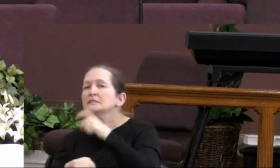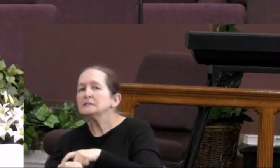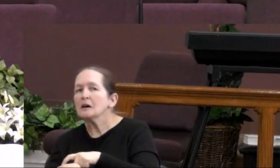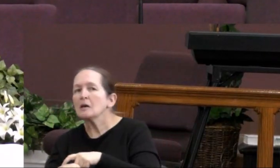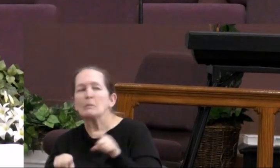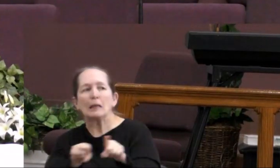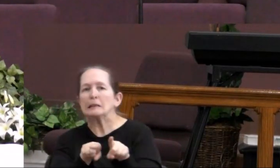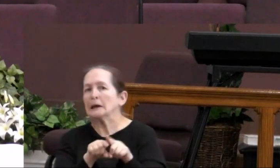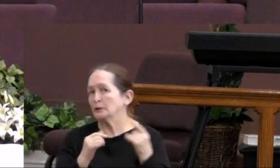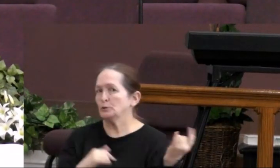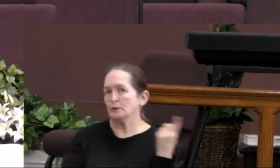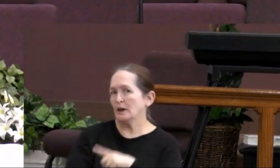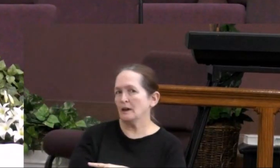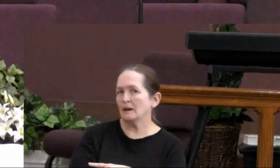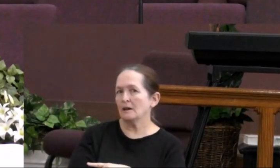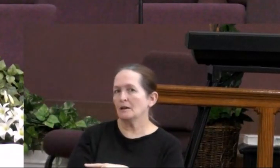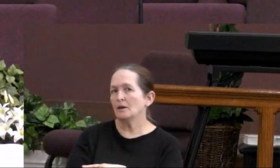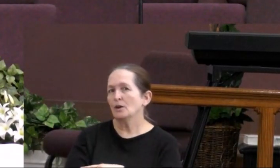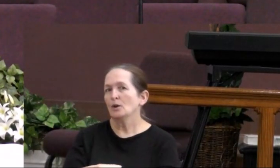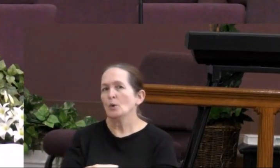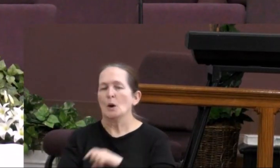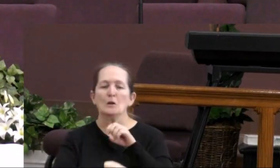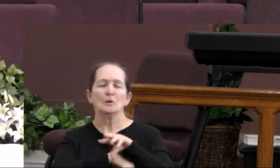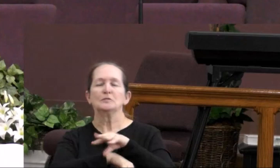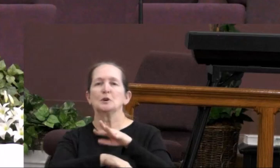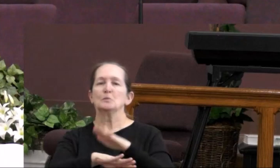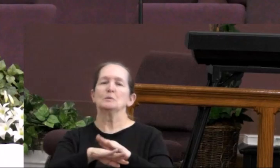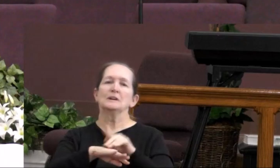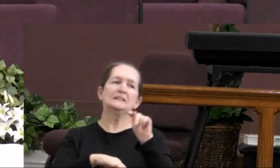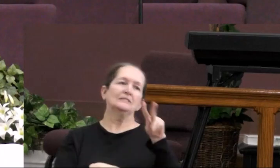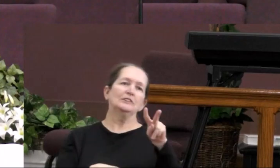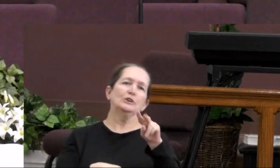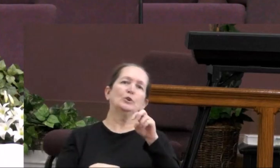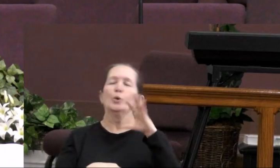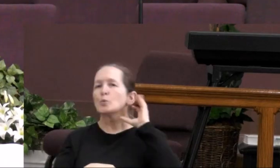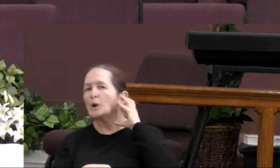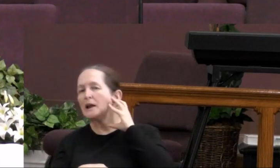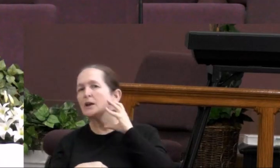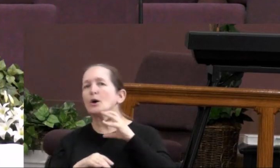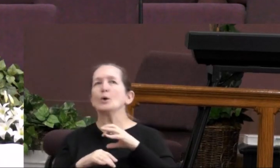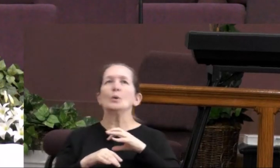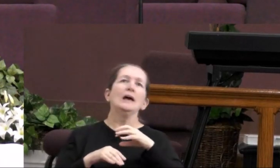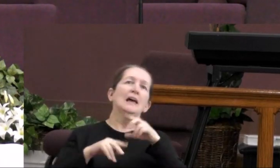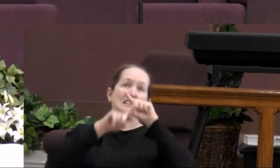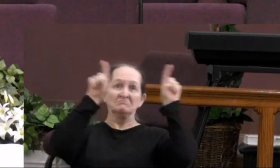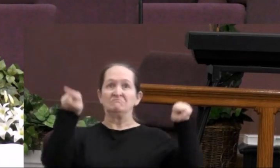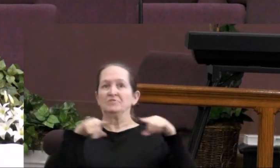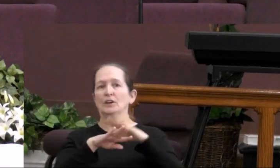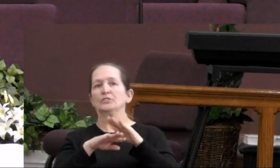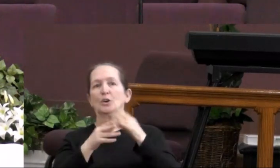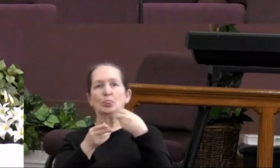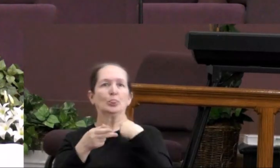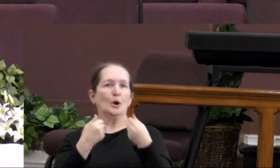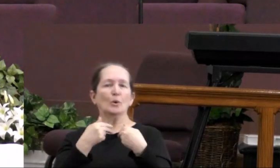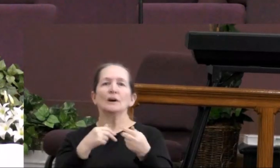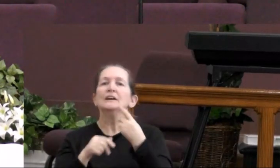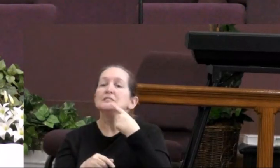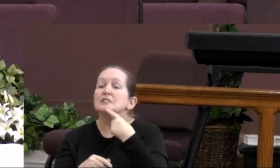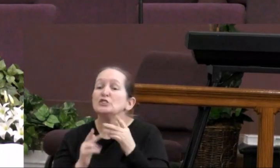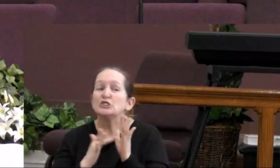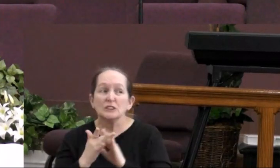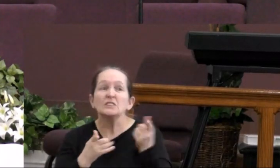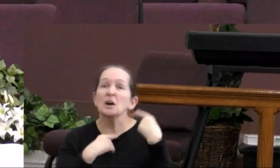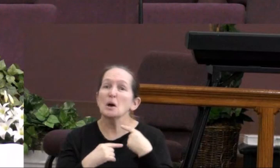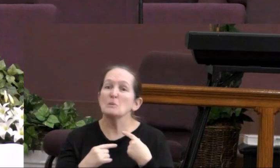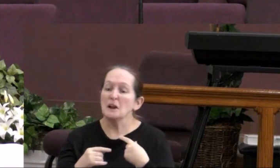live in today, where commercials on TV and radio and billboards along the highway and everything said, Jesus is going to arrive on